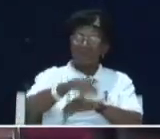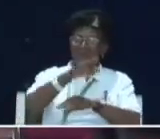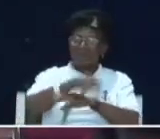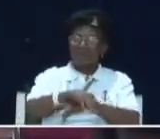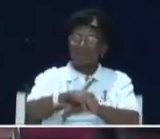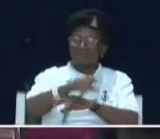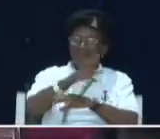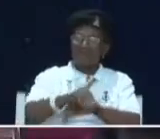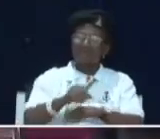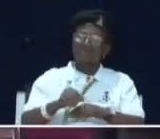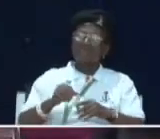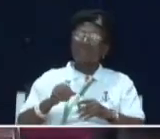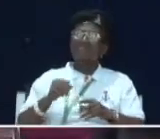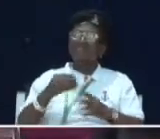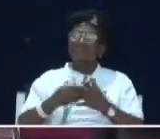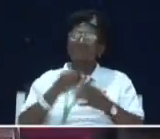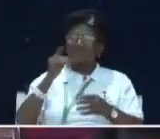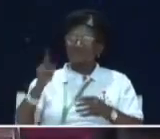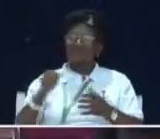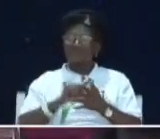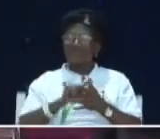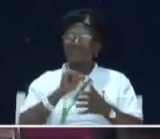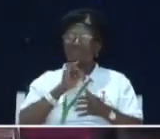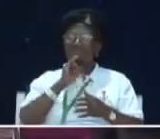That is serious.